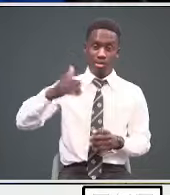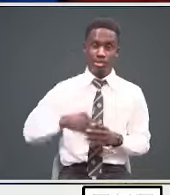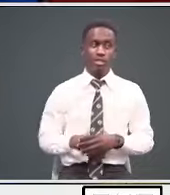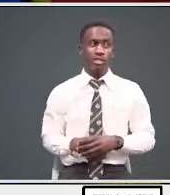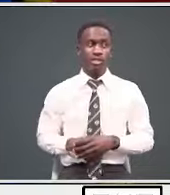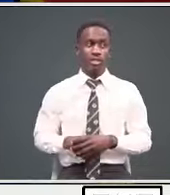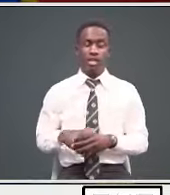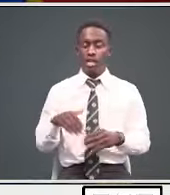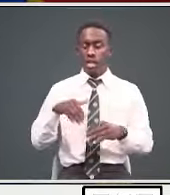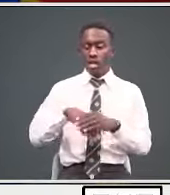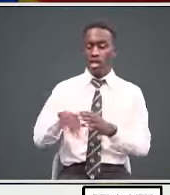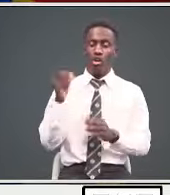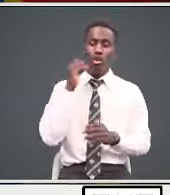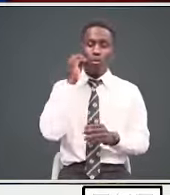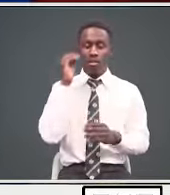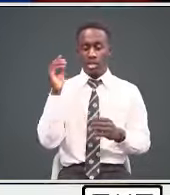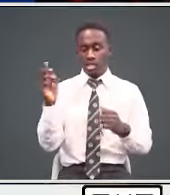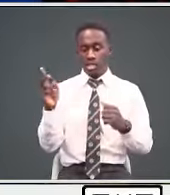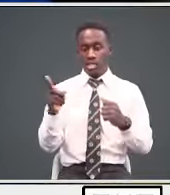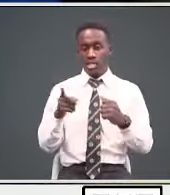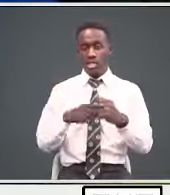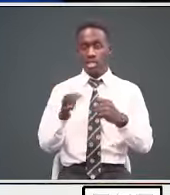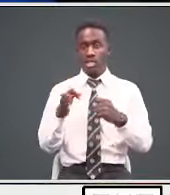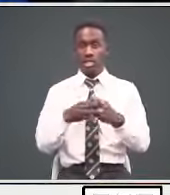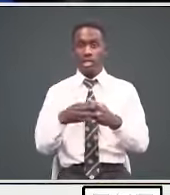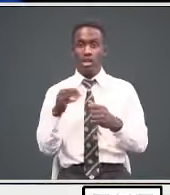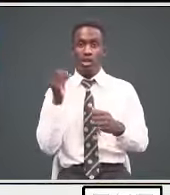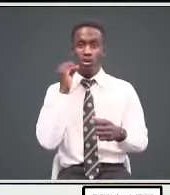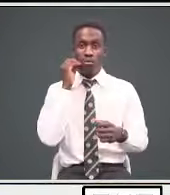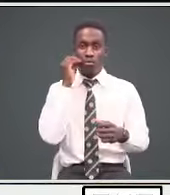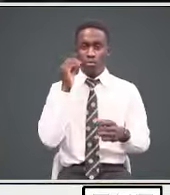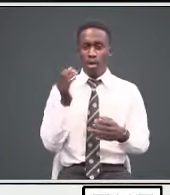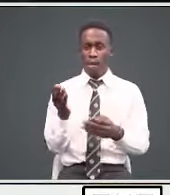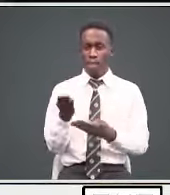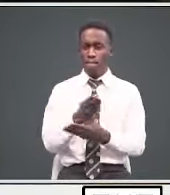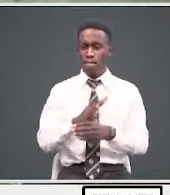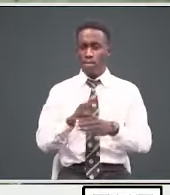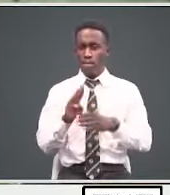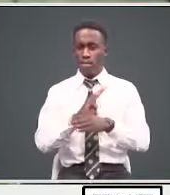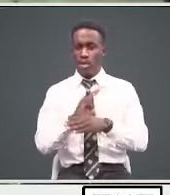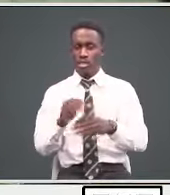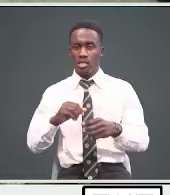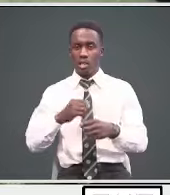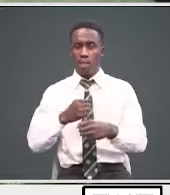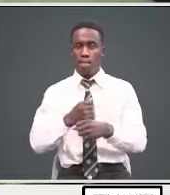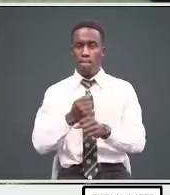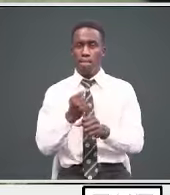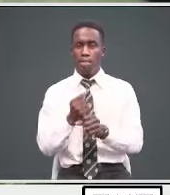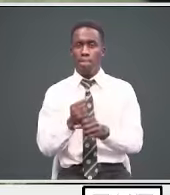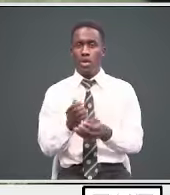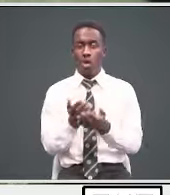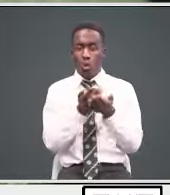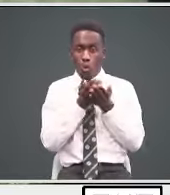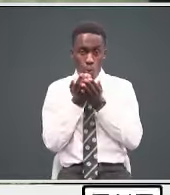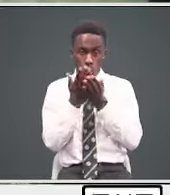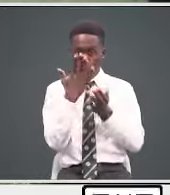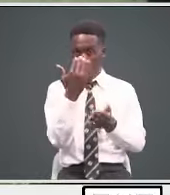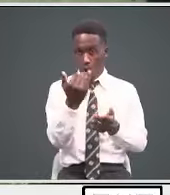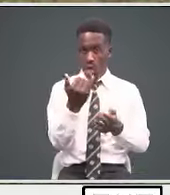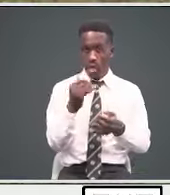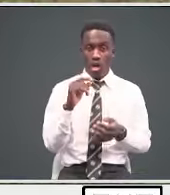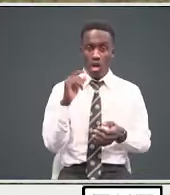At the home of a 68-year-old retiree, she's busy in the kitchen making porridge, the only meal she can afford to offer